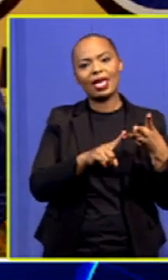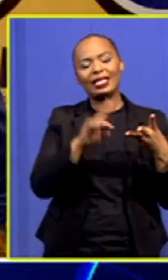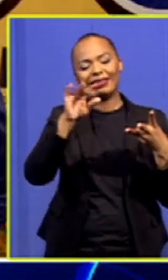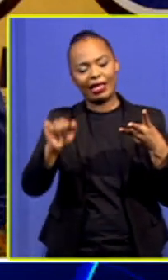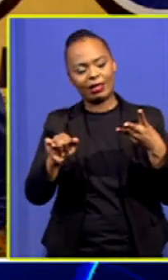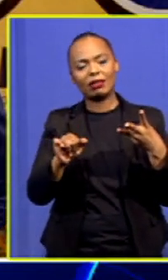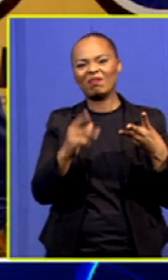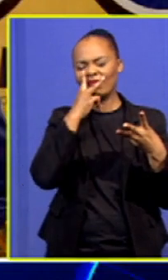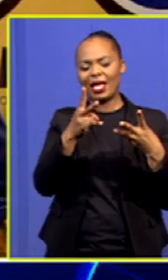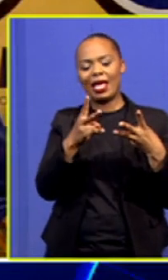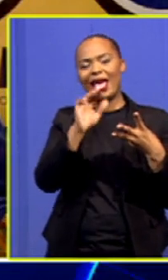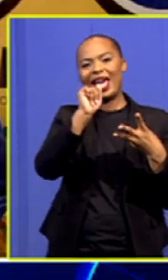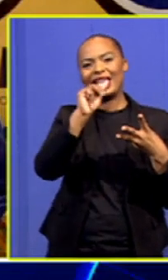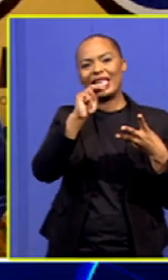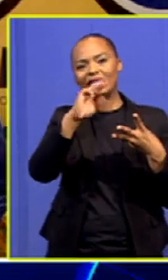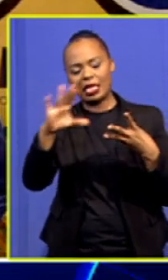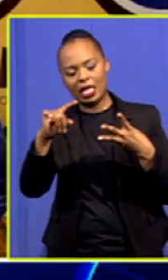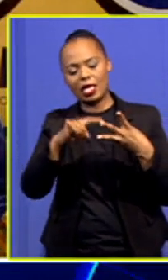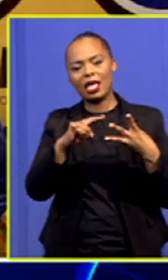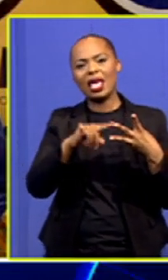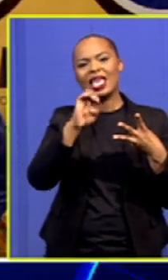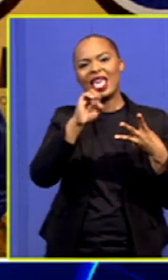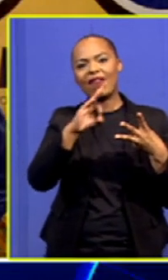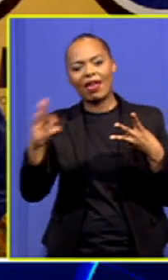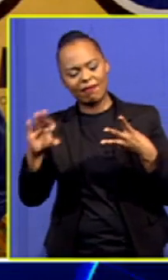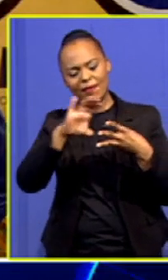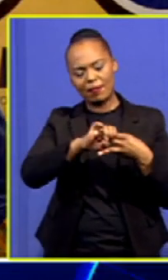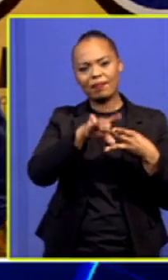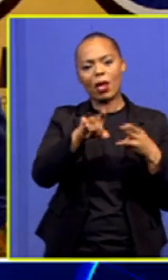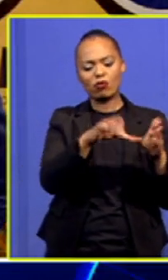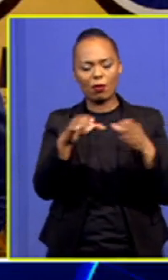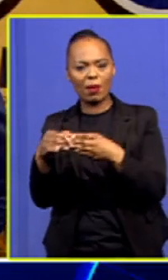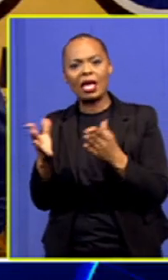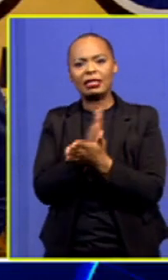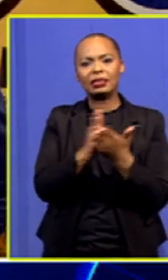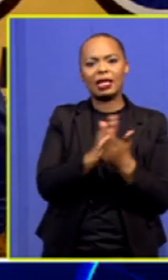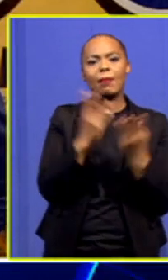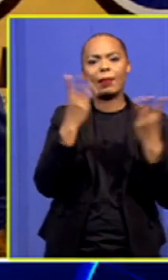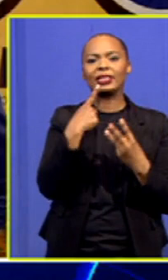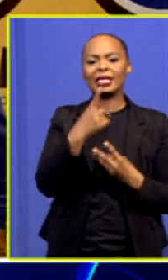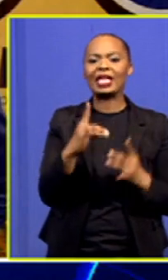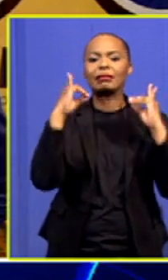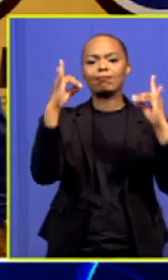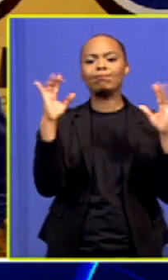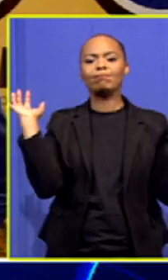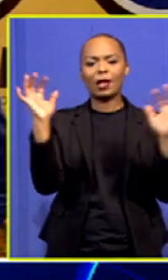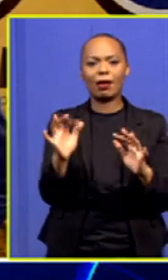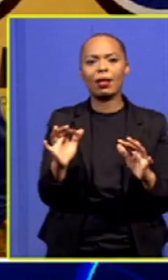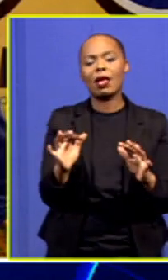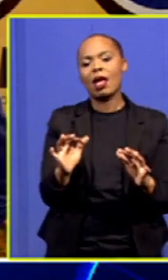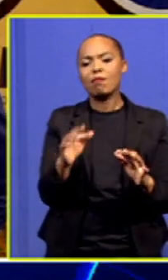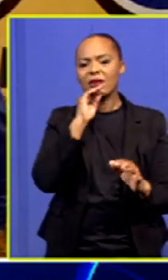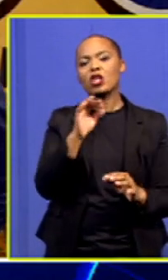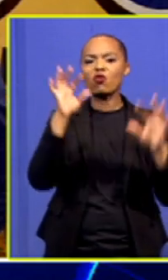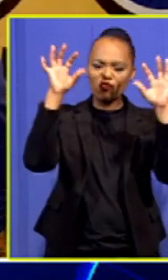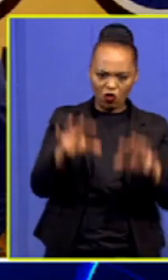ANC and the EFF, they tend to put on a lot of what some people call the stadiumology, where it is a show of force and